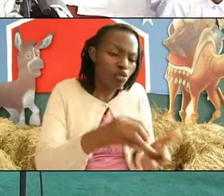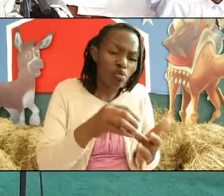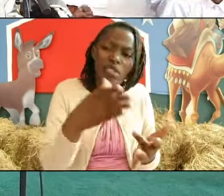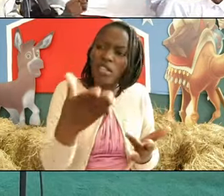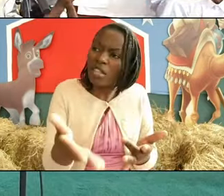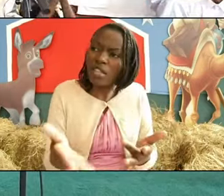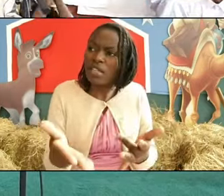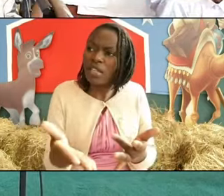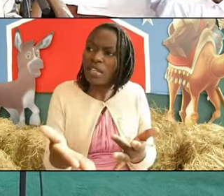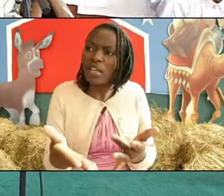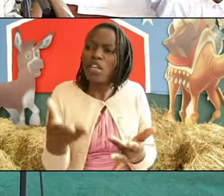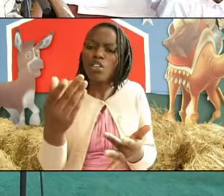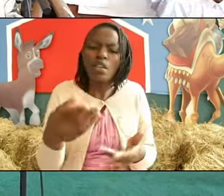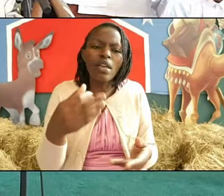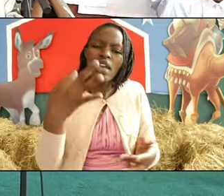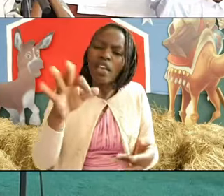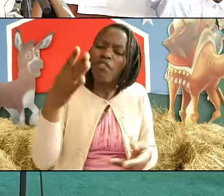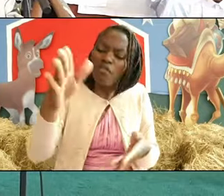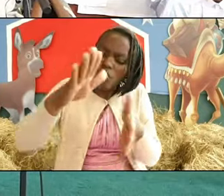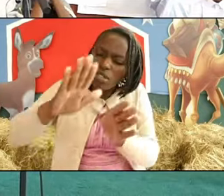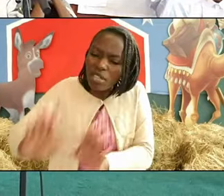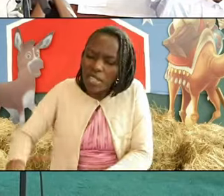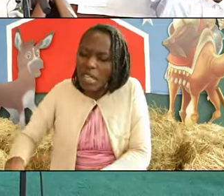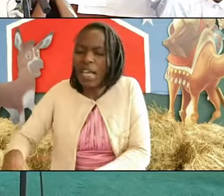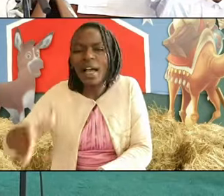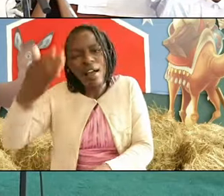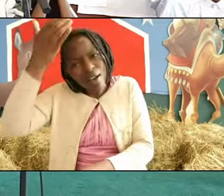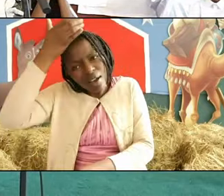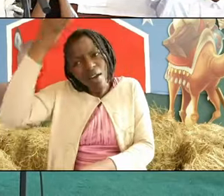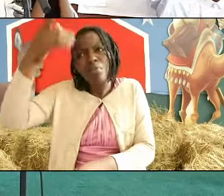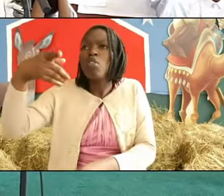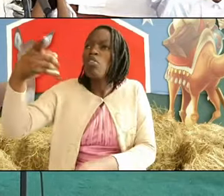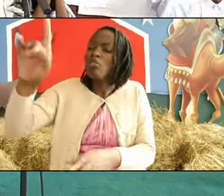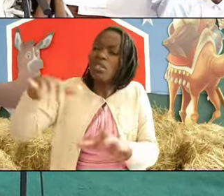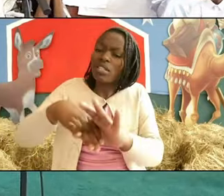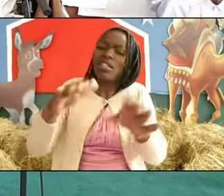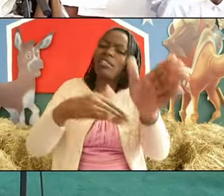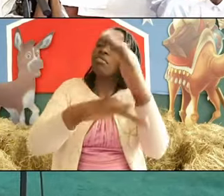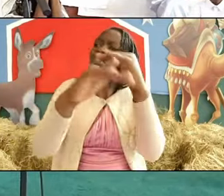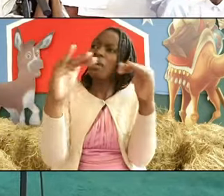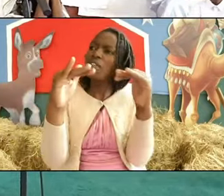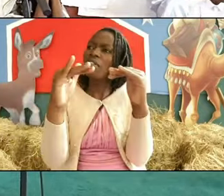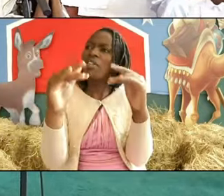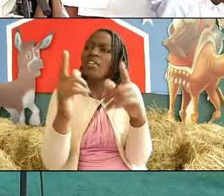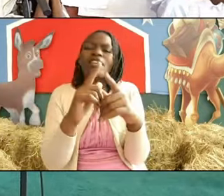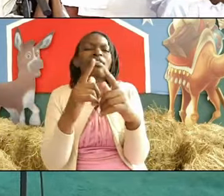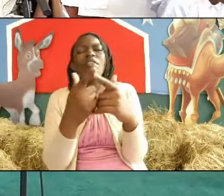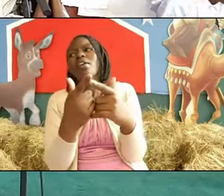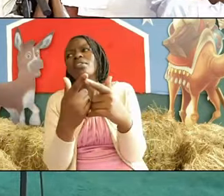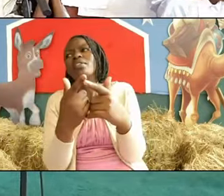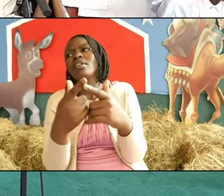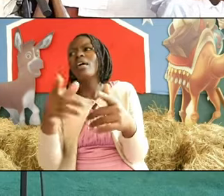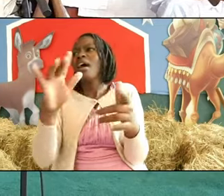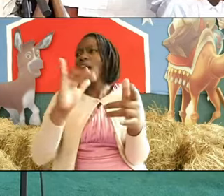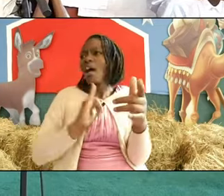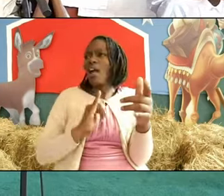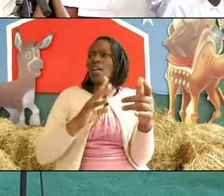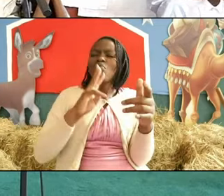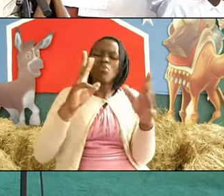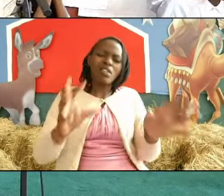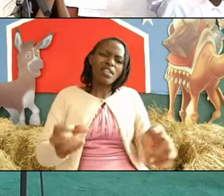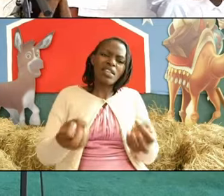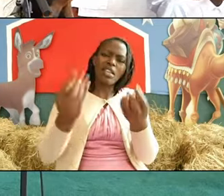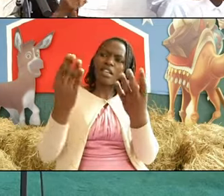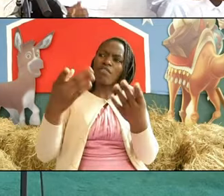this, you forsake your crown in heaven. Well then, I will give